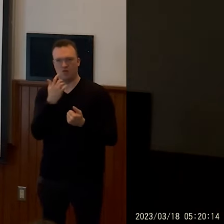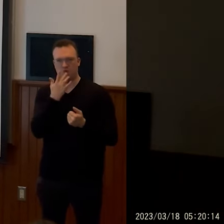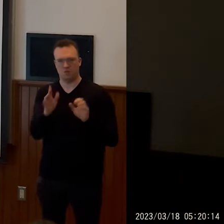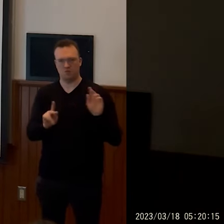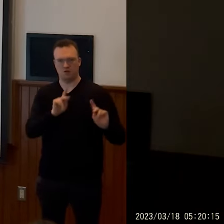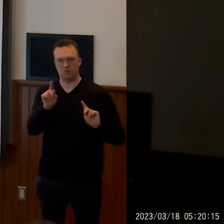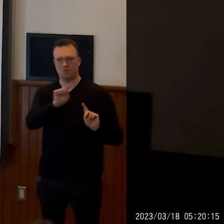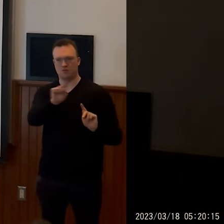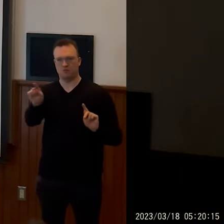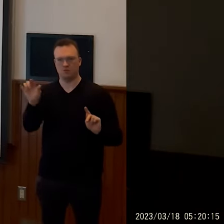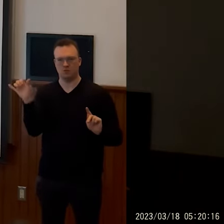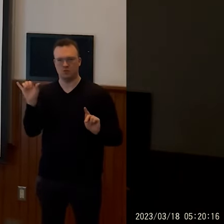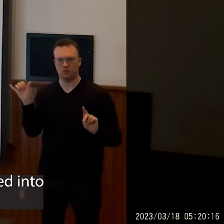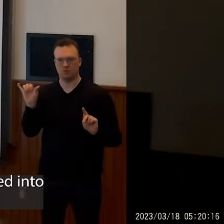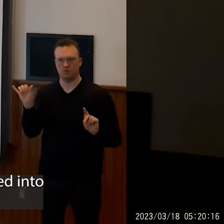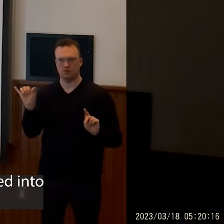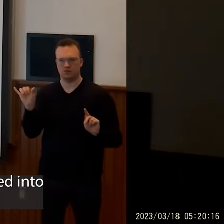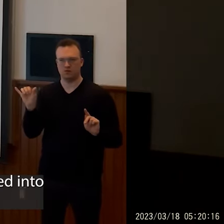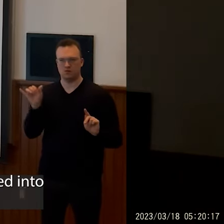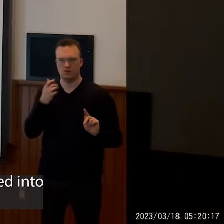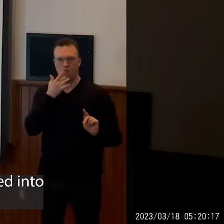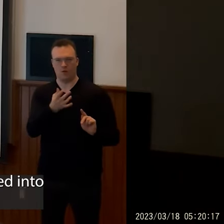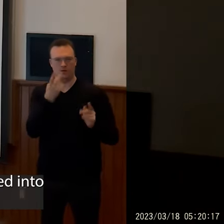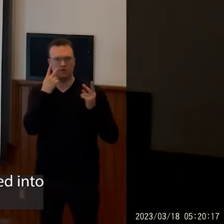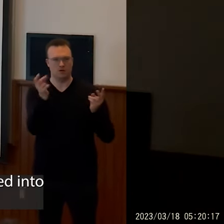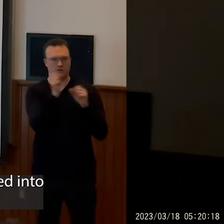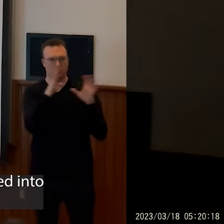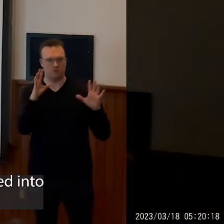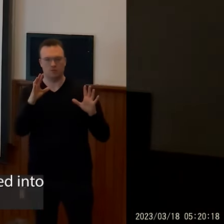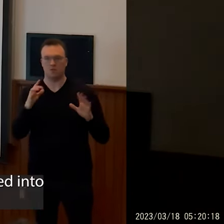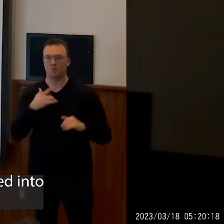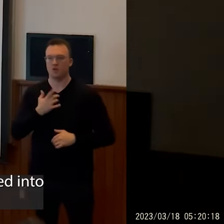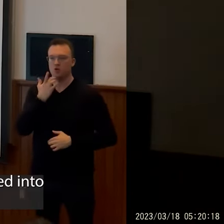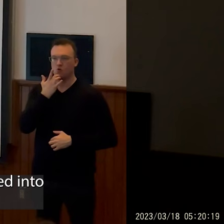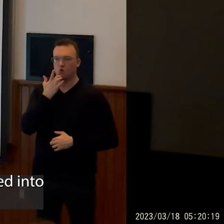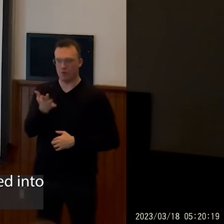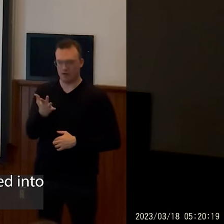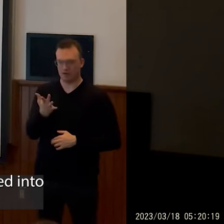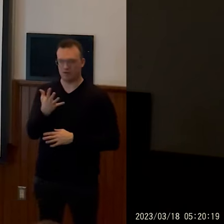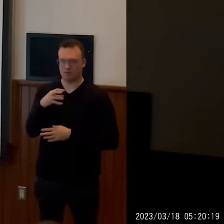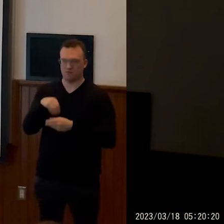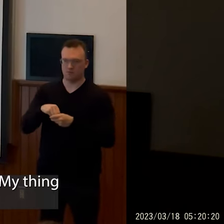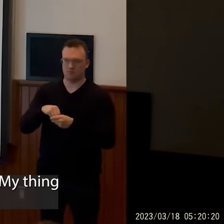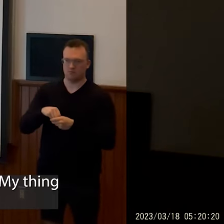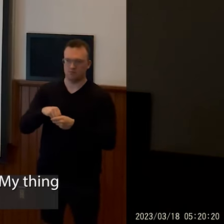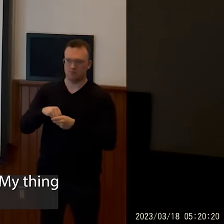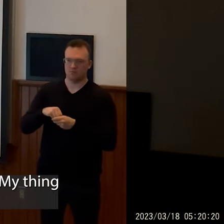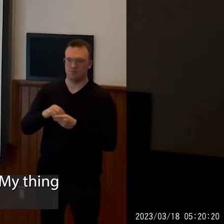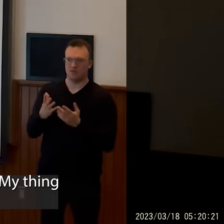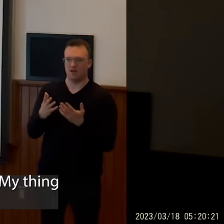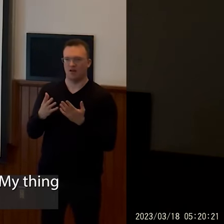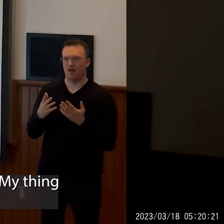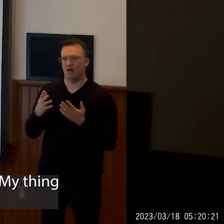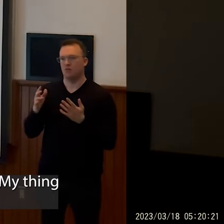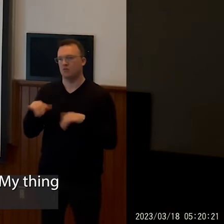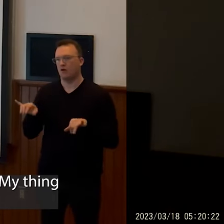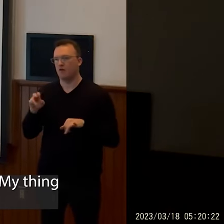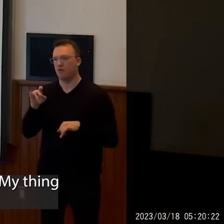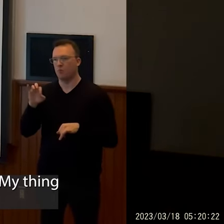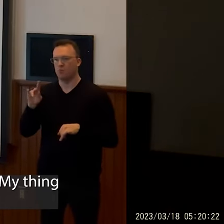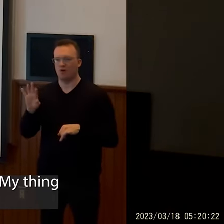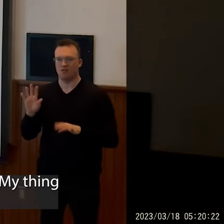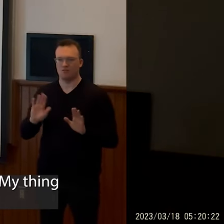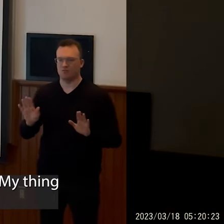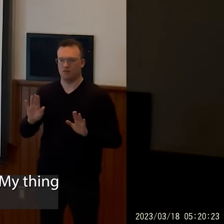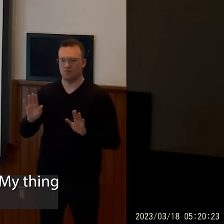folks as well. As you know, usually queer is a lot into this time framework. And that's an interesting thought. Absolutely not. My thing